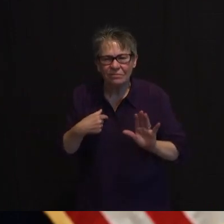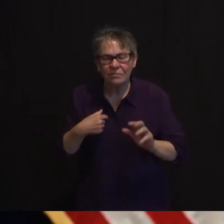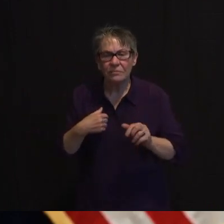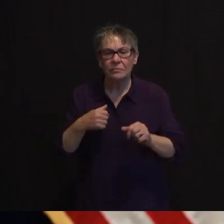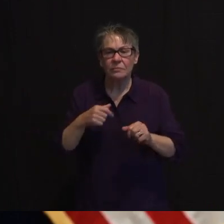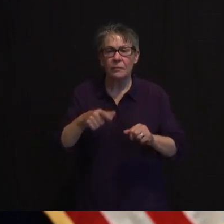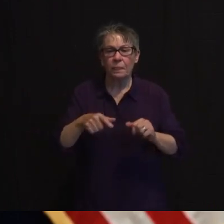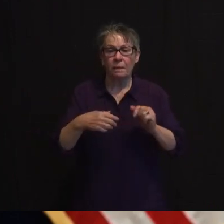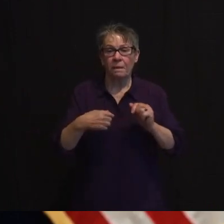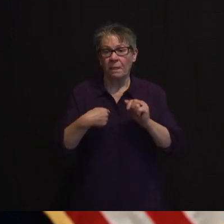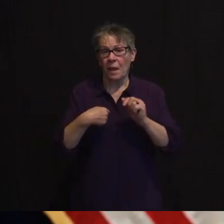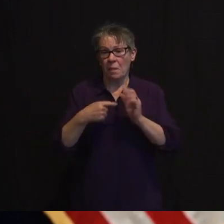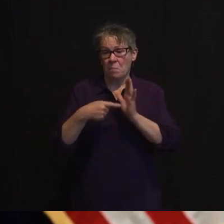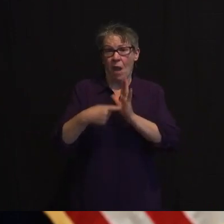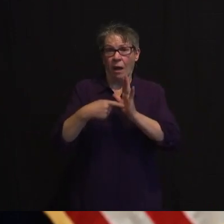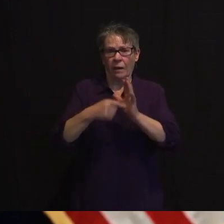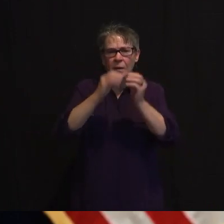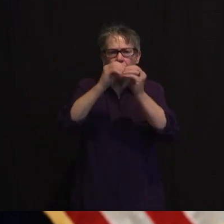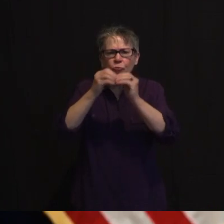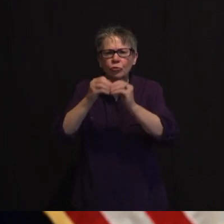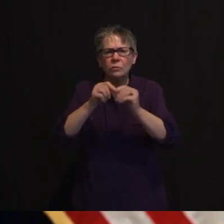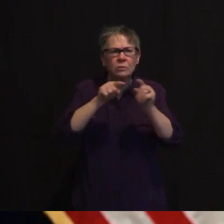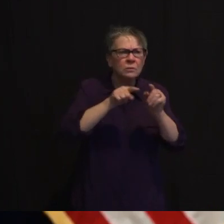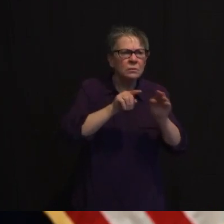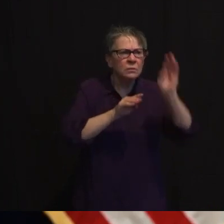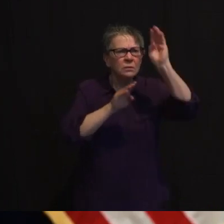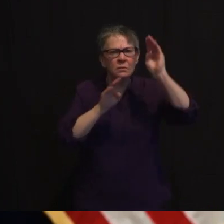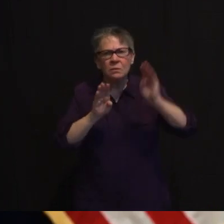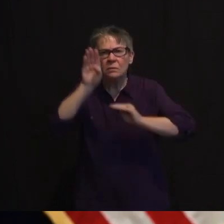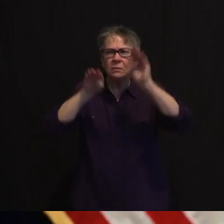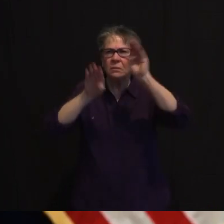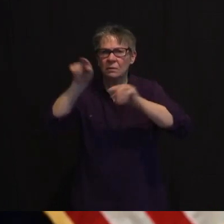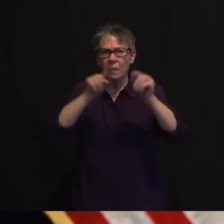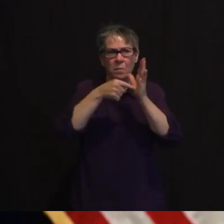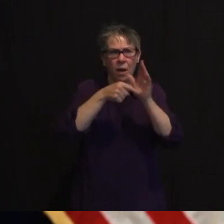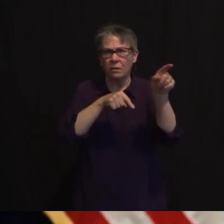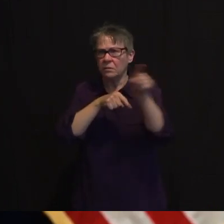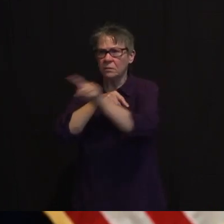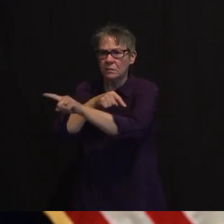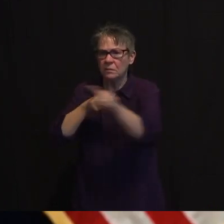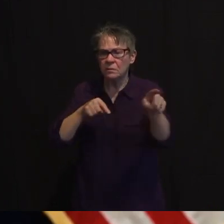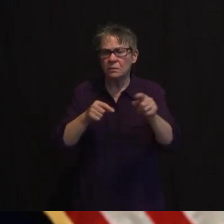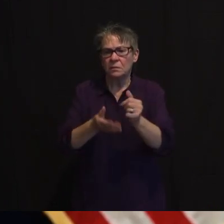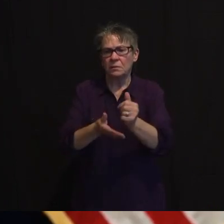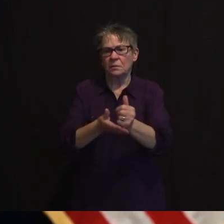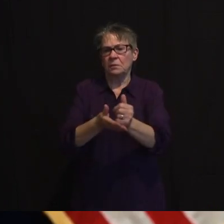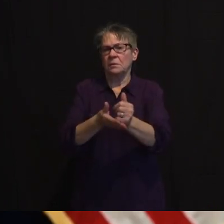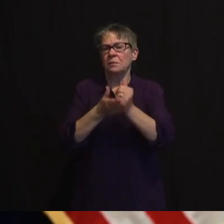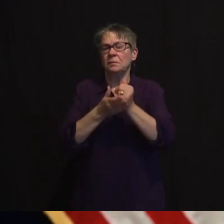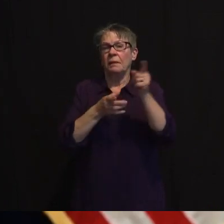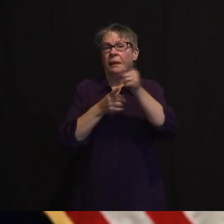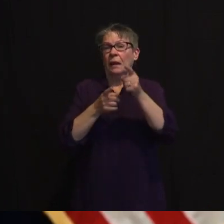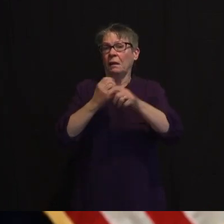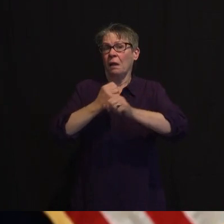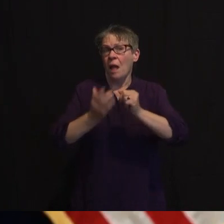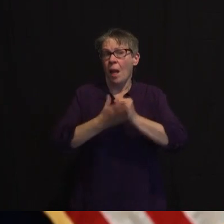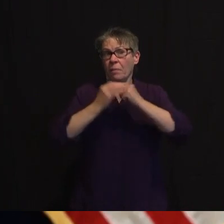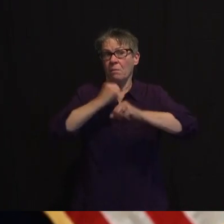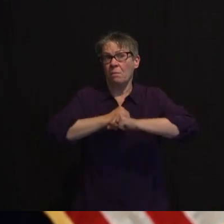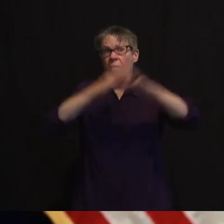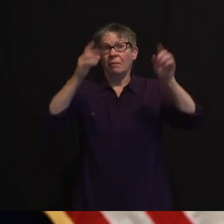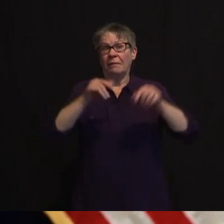others, just one guy's assessment, your worst case scenario there is 36,000. The best case scenario